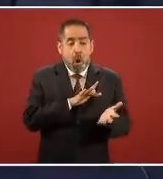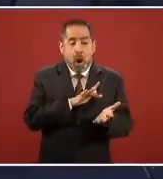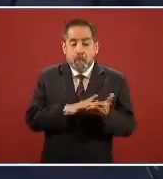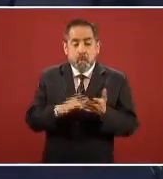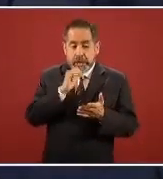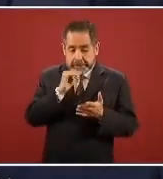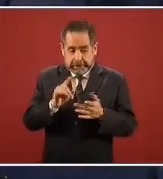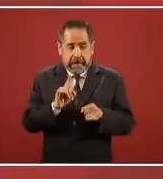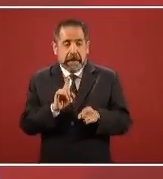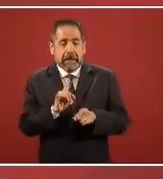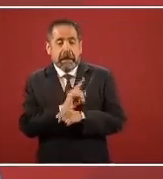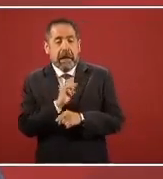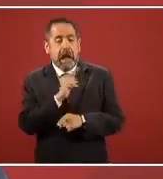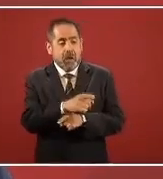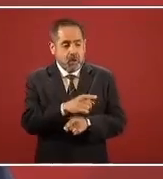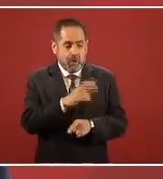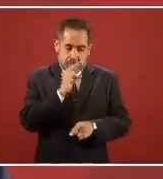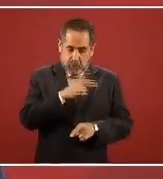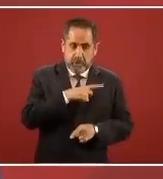insinuation.